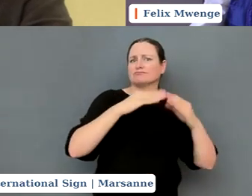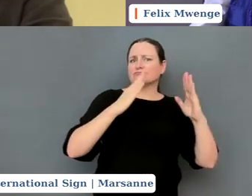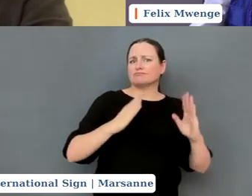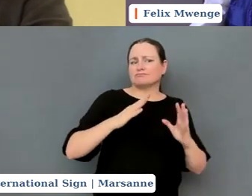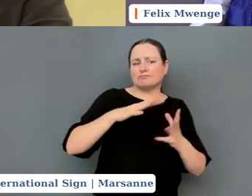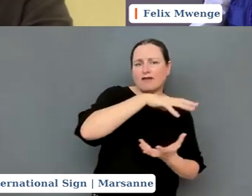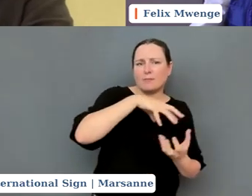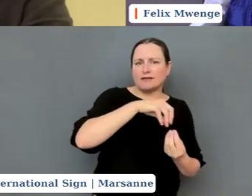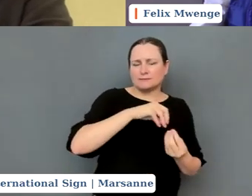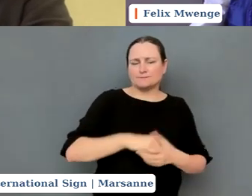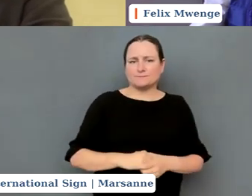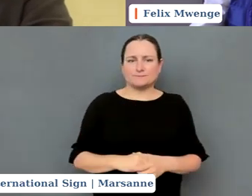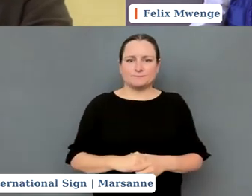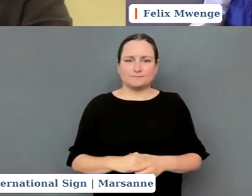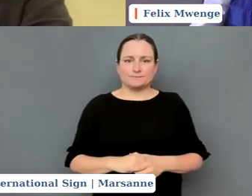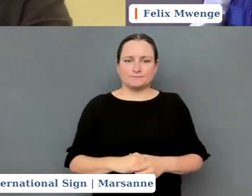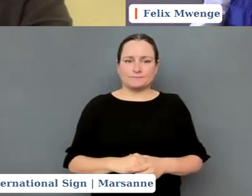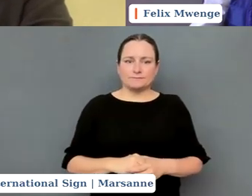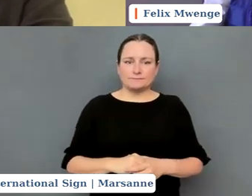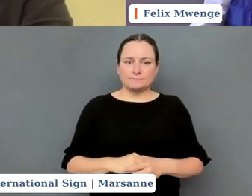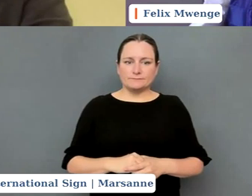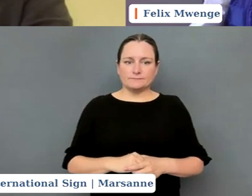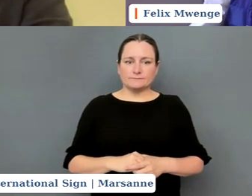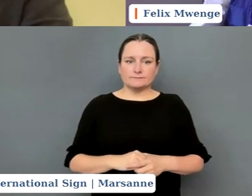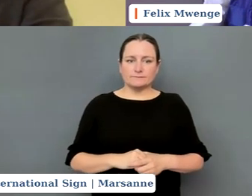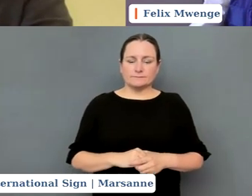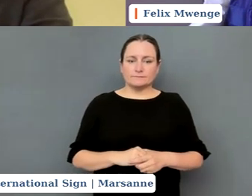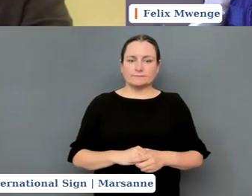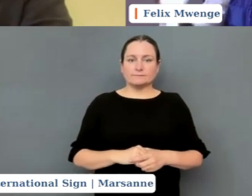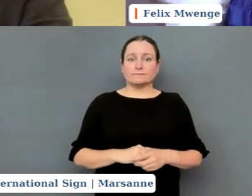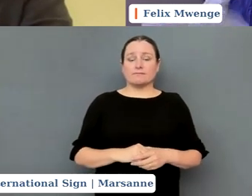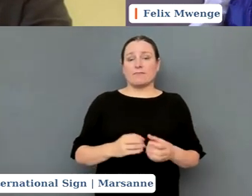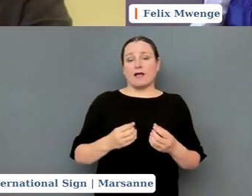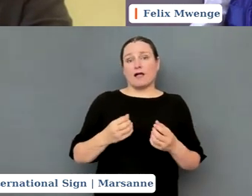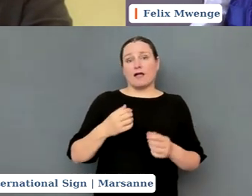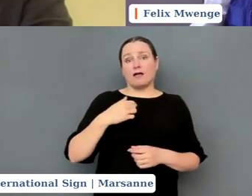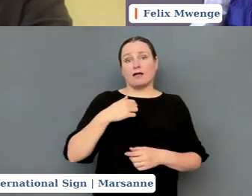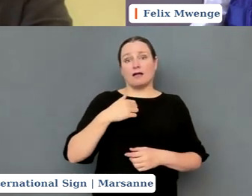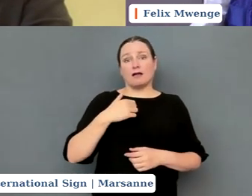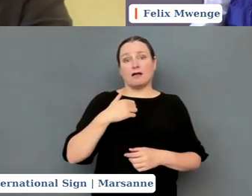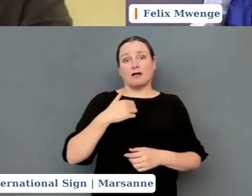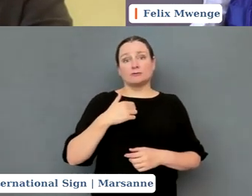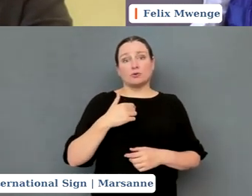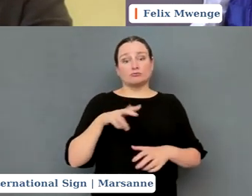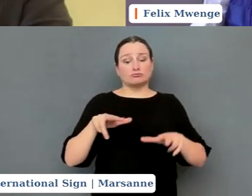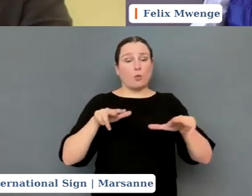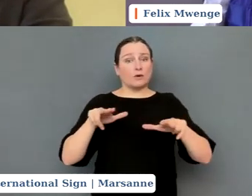includes 38 civil society organizations. Among them, we have